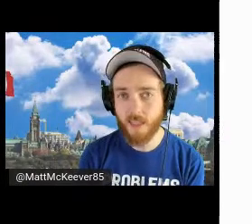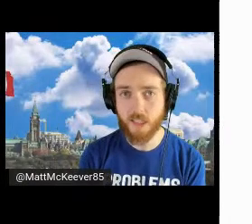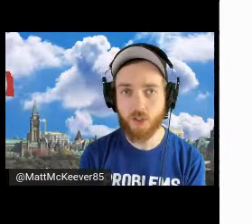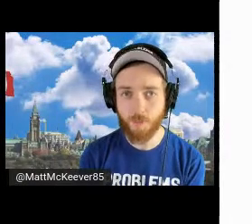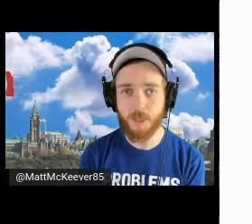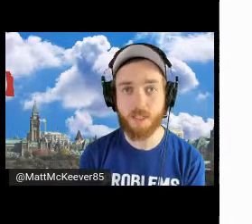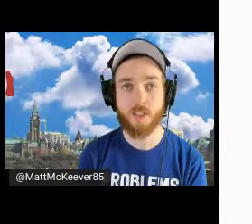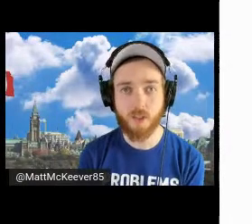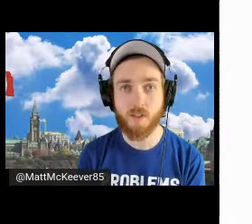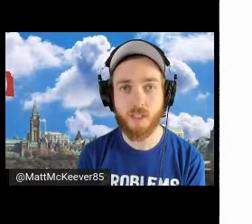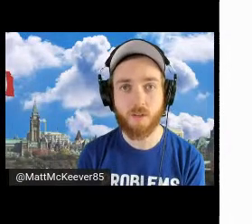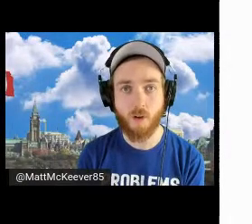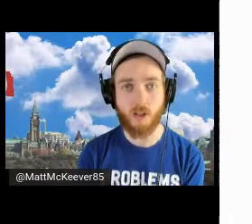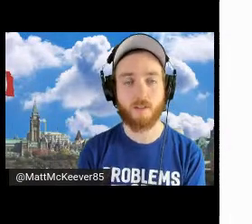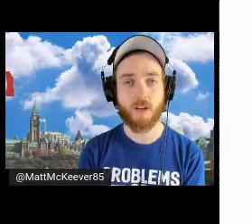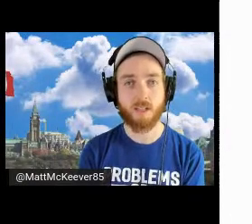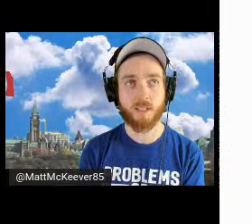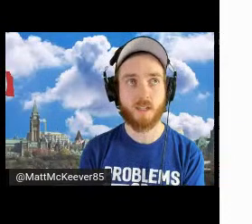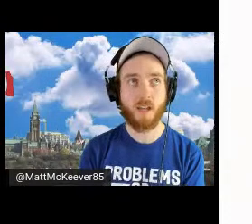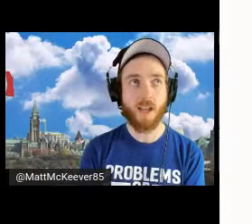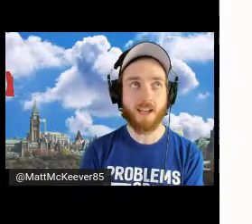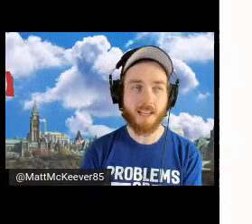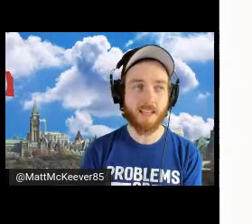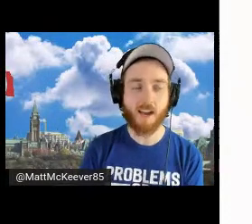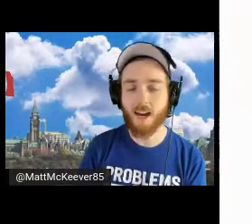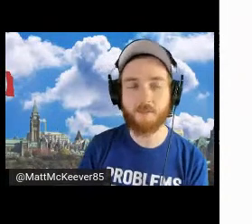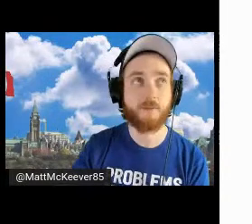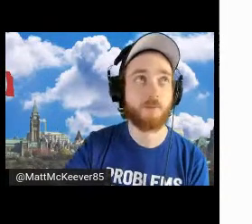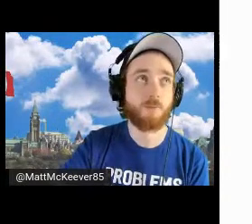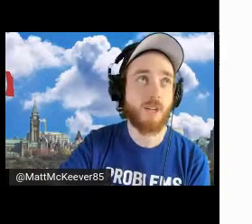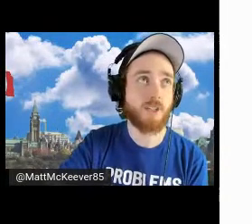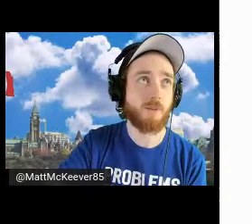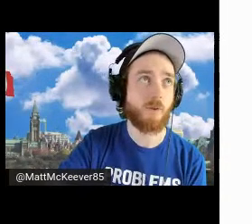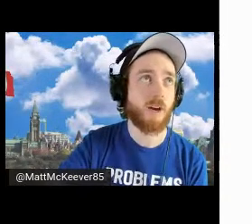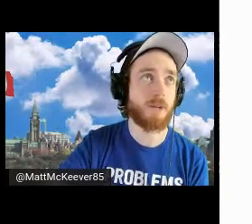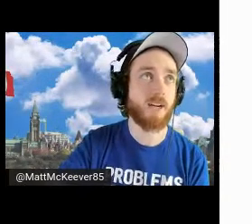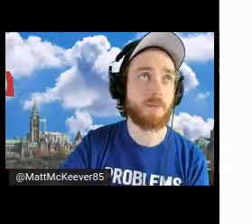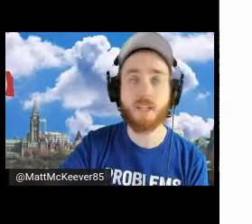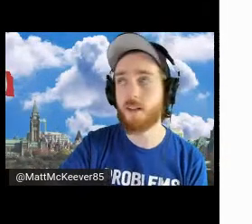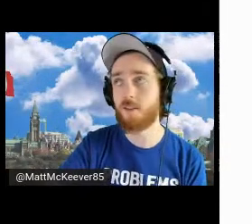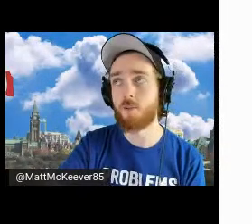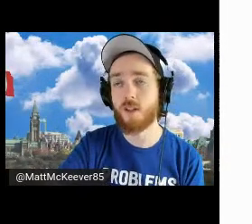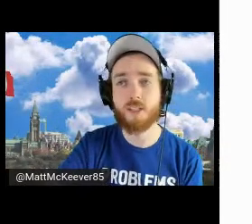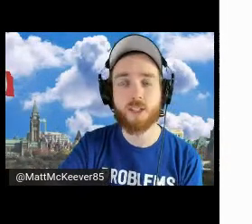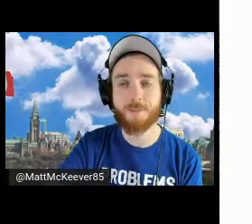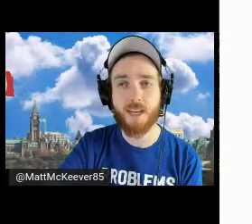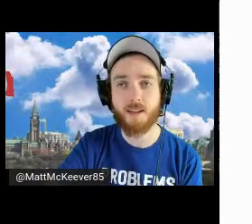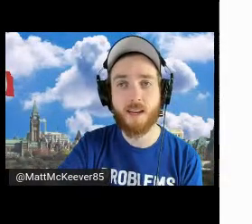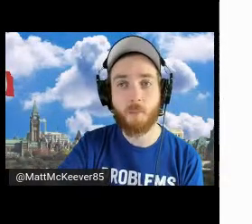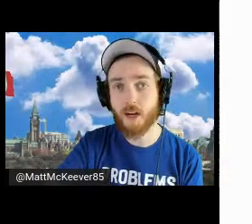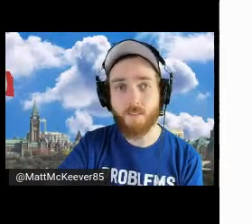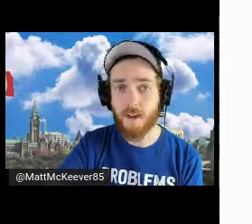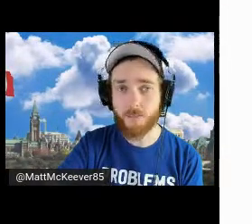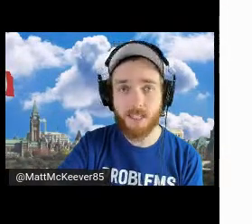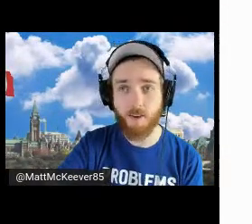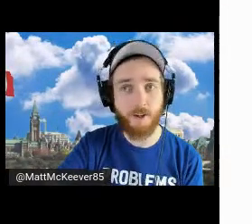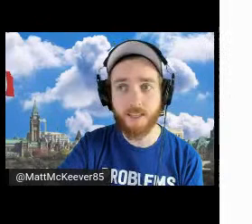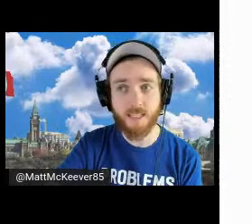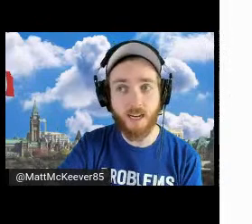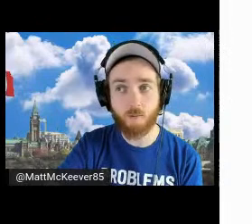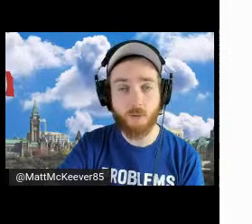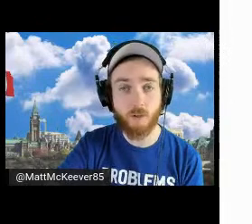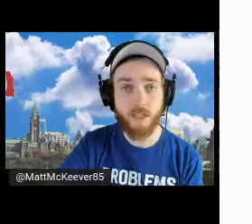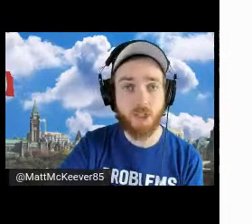Like, this should be concerning to all of us. And again, I've mentioned it before, I'm not a particularly religious man, but I find myself